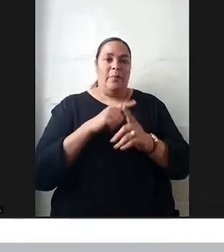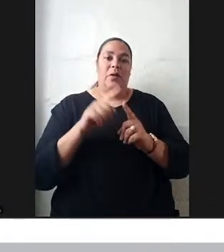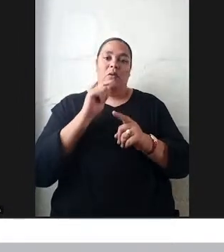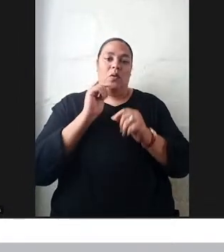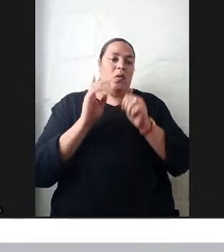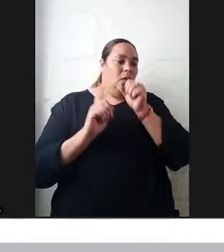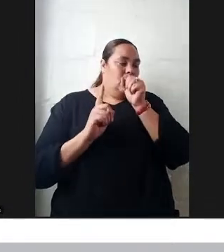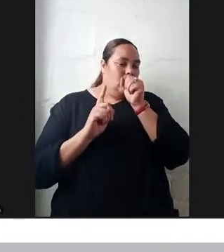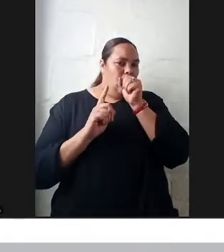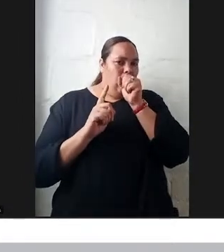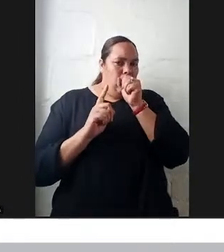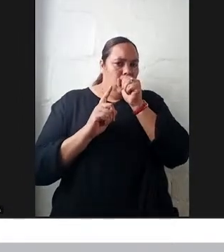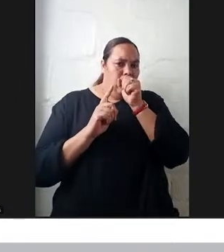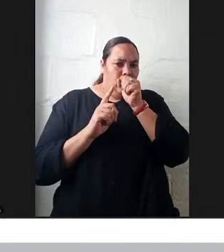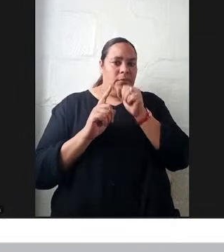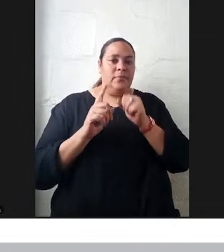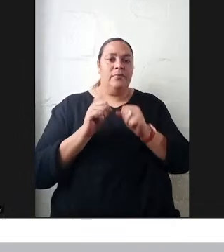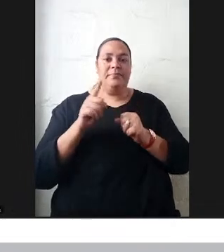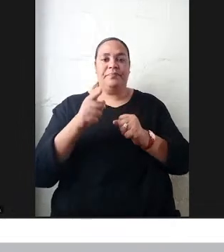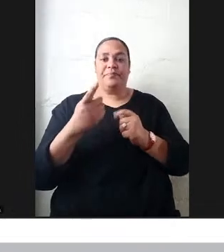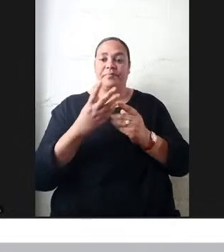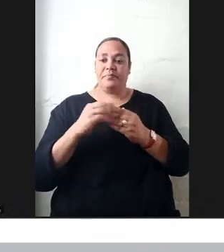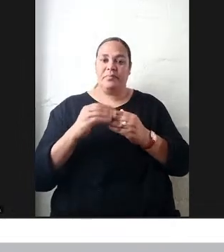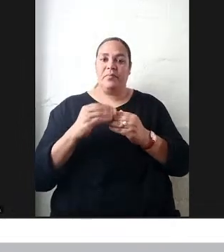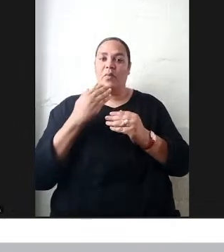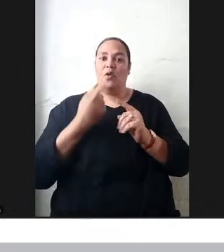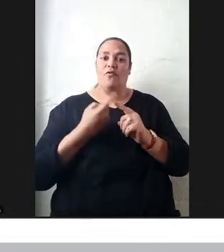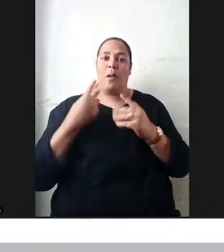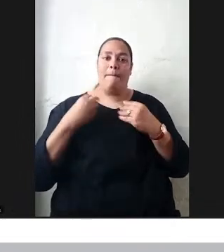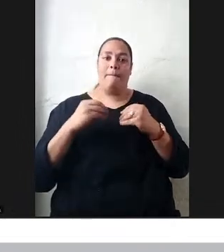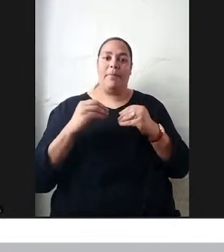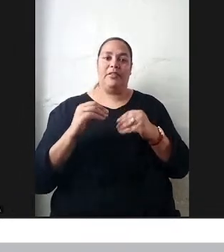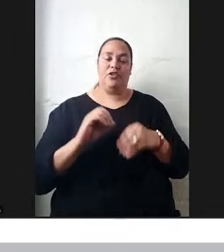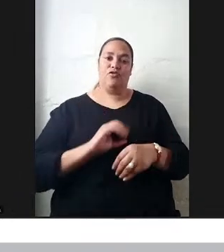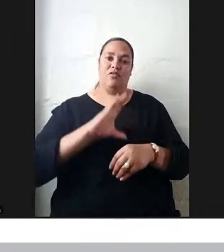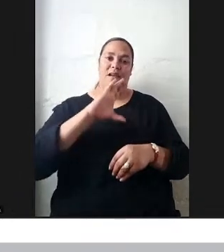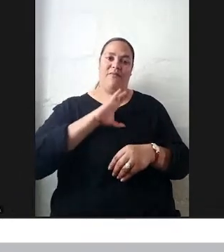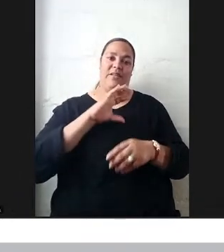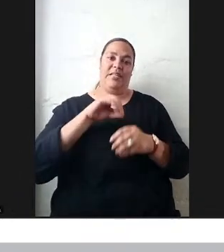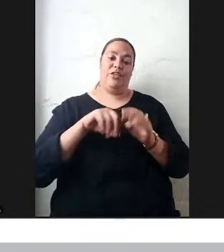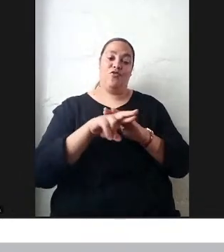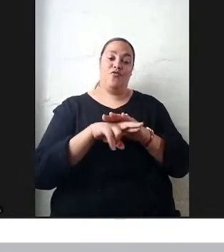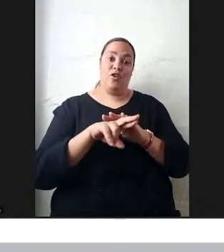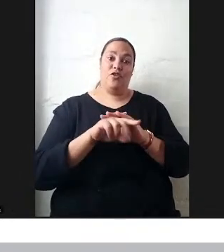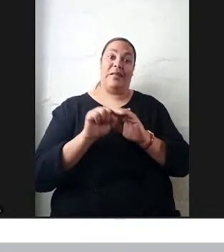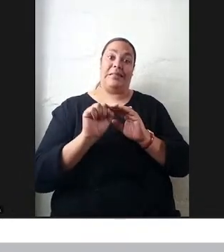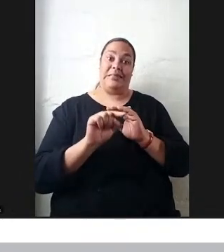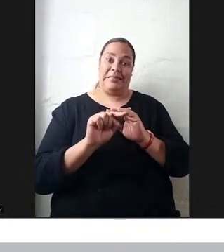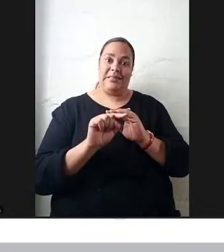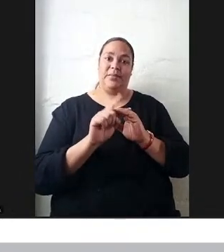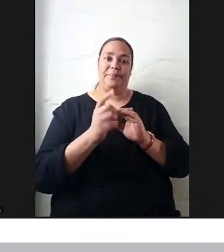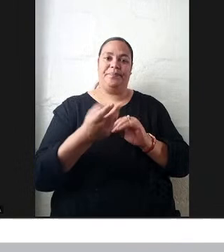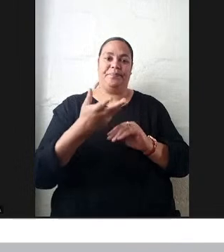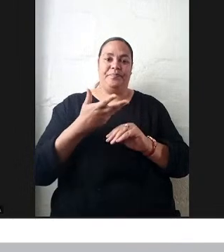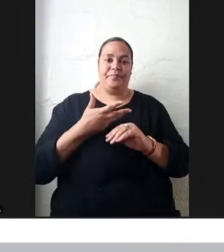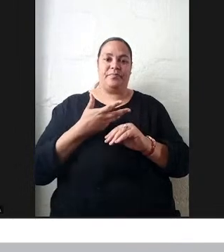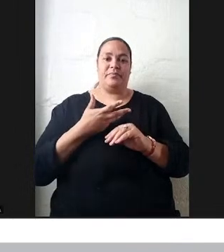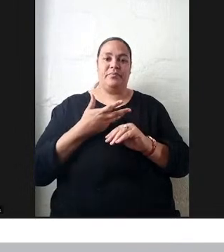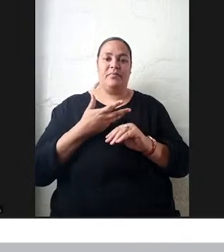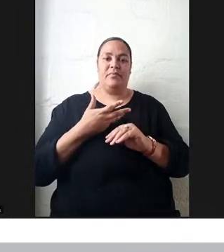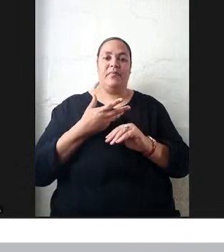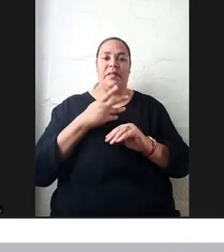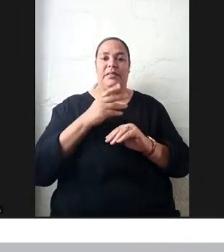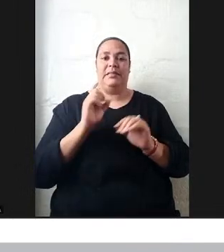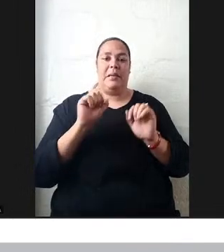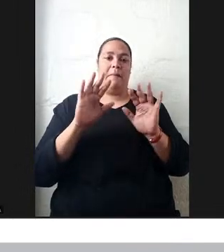the overall job numbers that come from the business confidence in the region that give you those kind of amazing